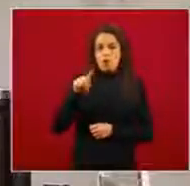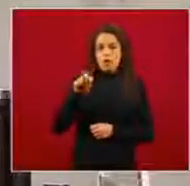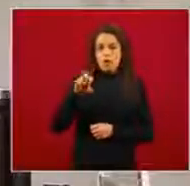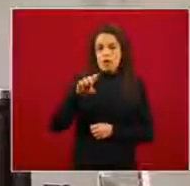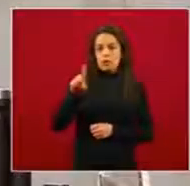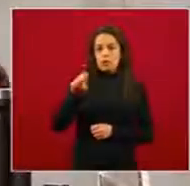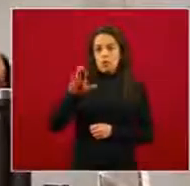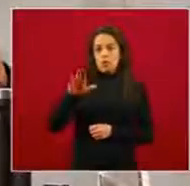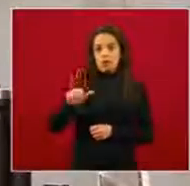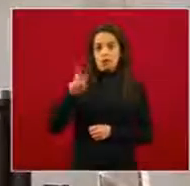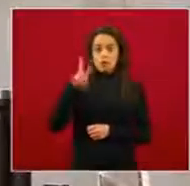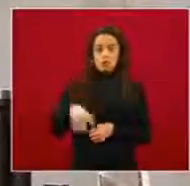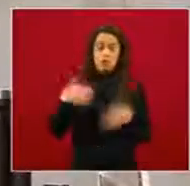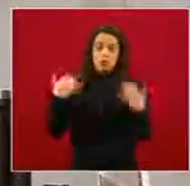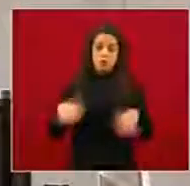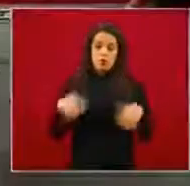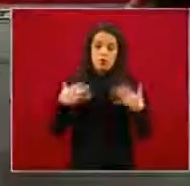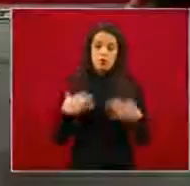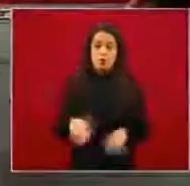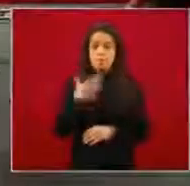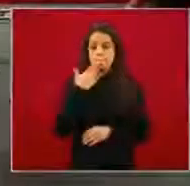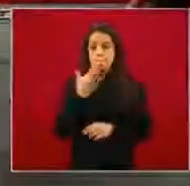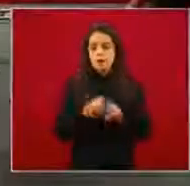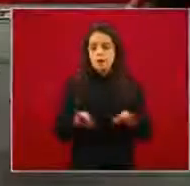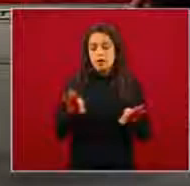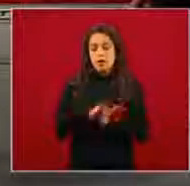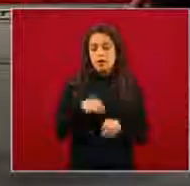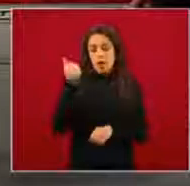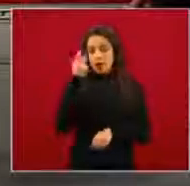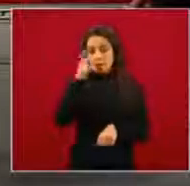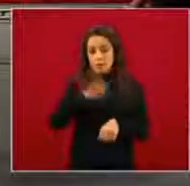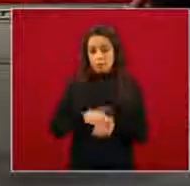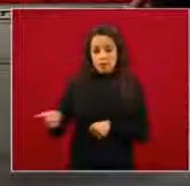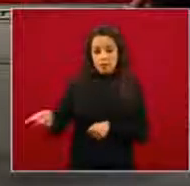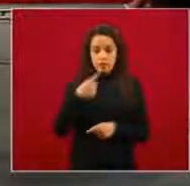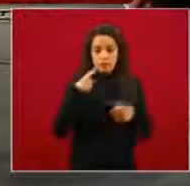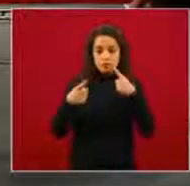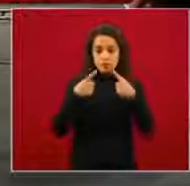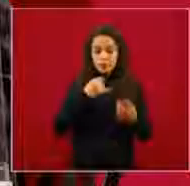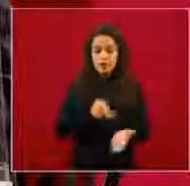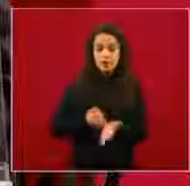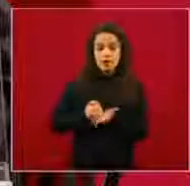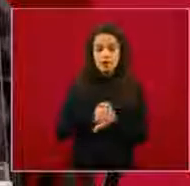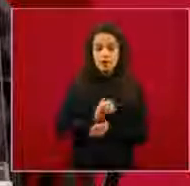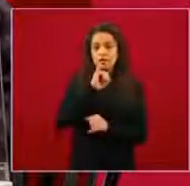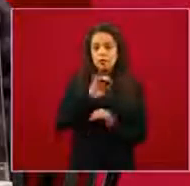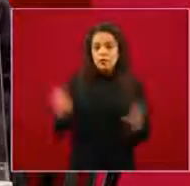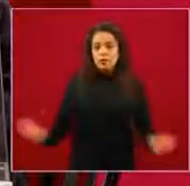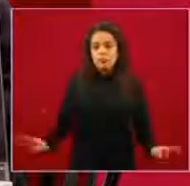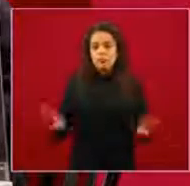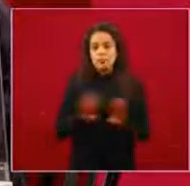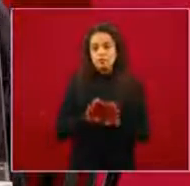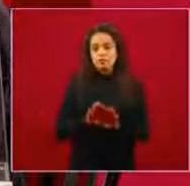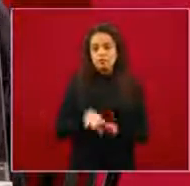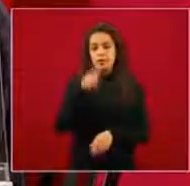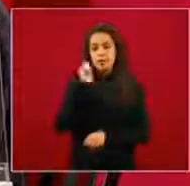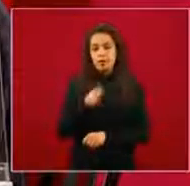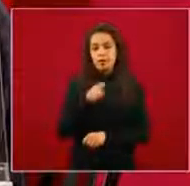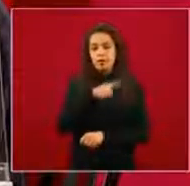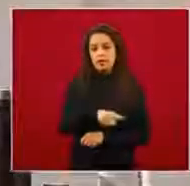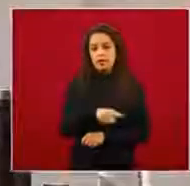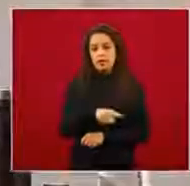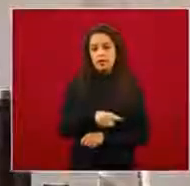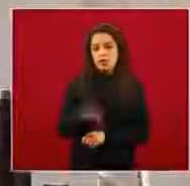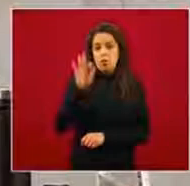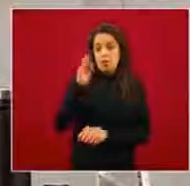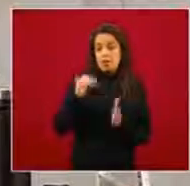good opportunity because, as we have mentioned several times, with this central decision, we break